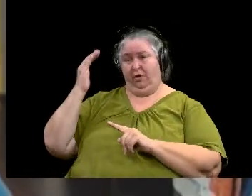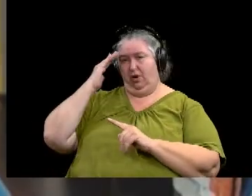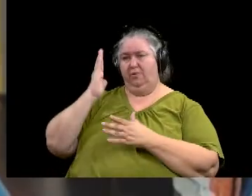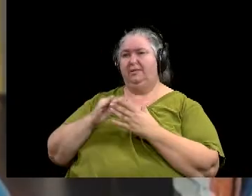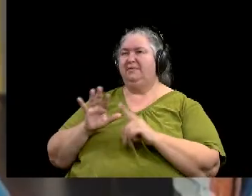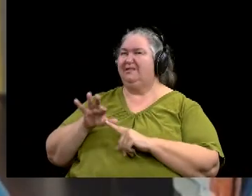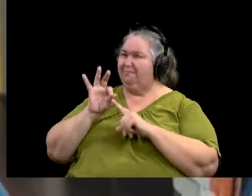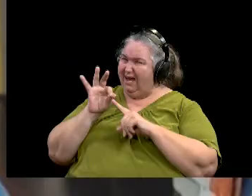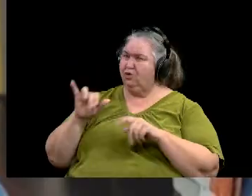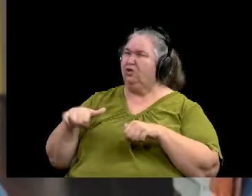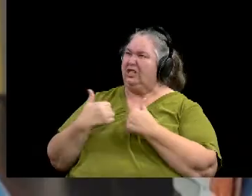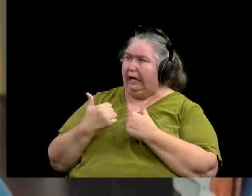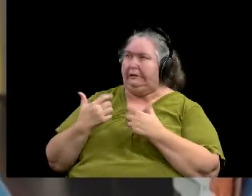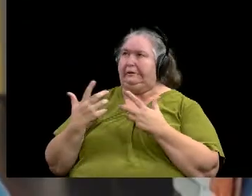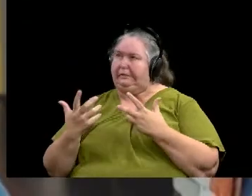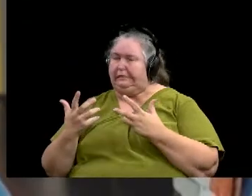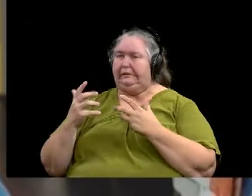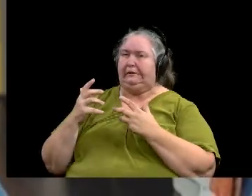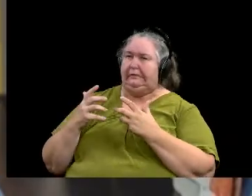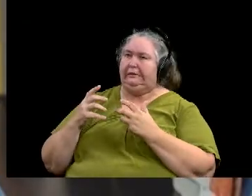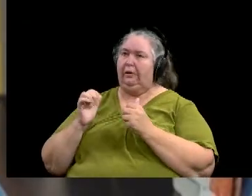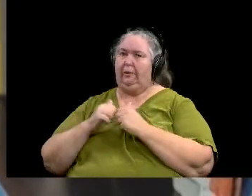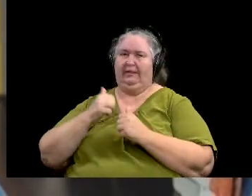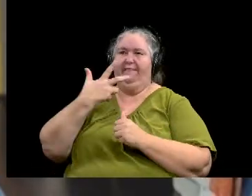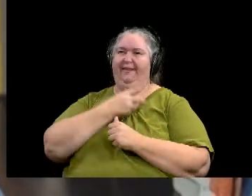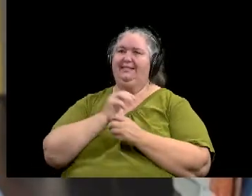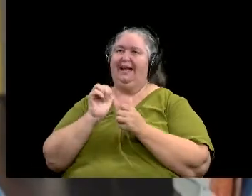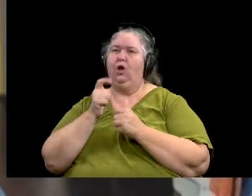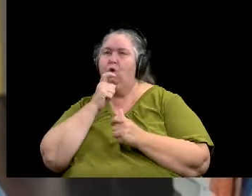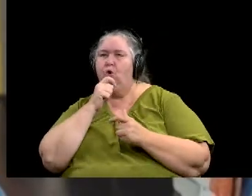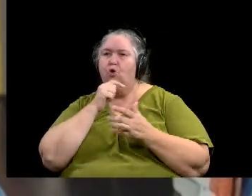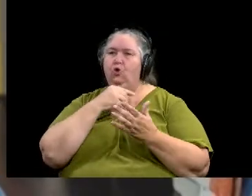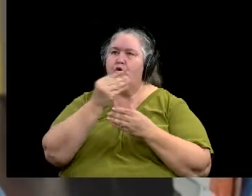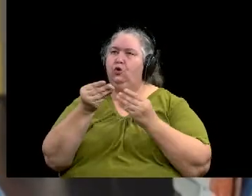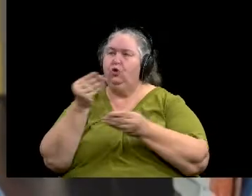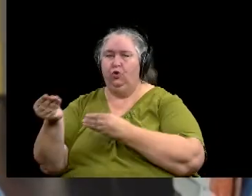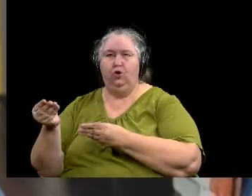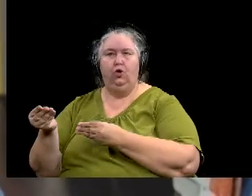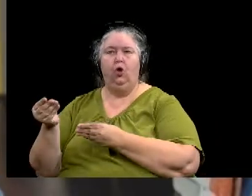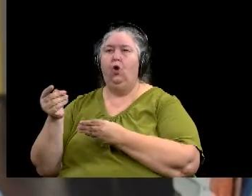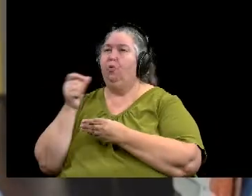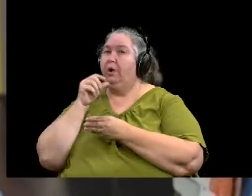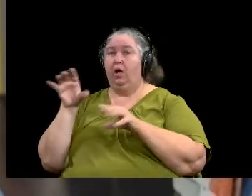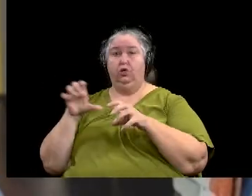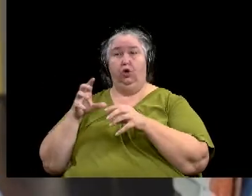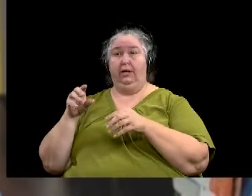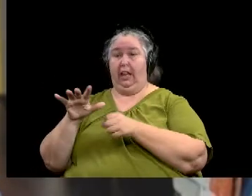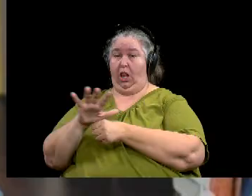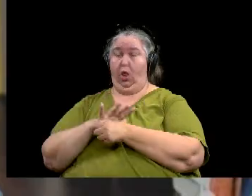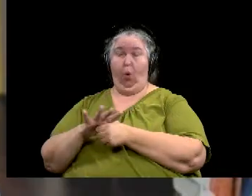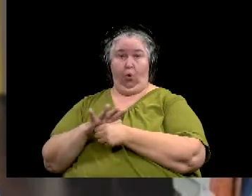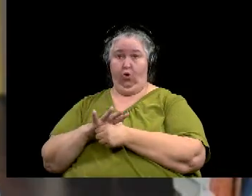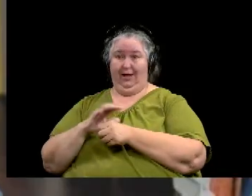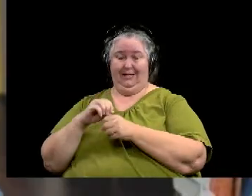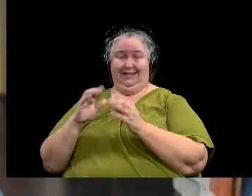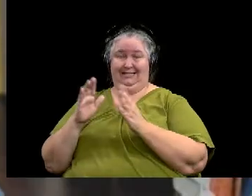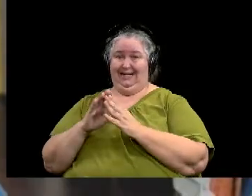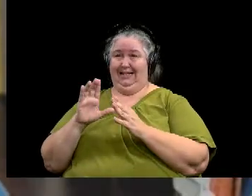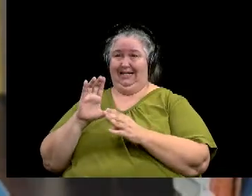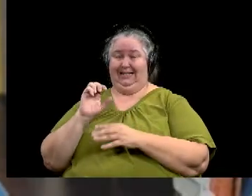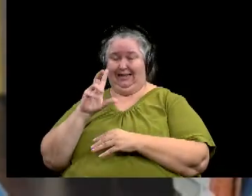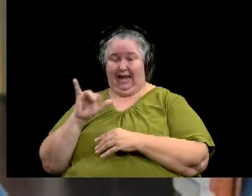again, we are not actually distributing the vaccine locally, as in the city, county, or the health department aren't receiving it and distributing it out to the